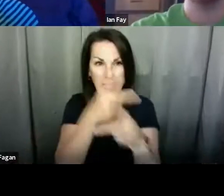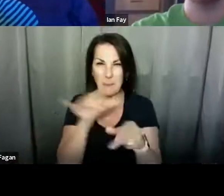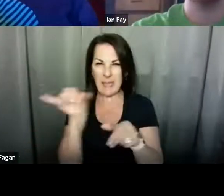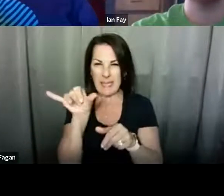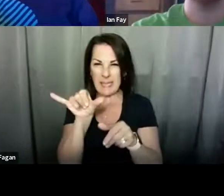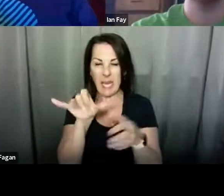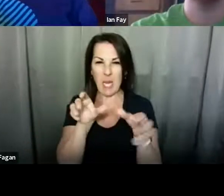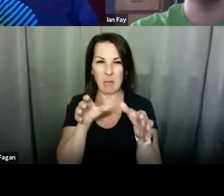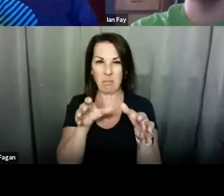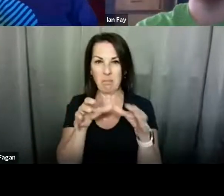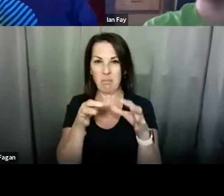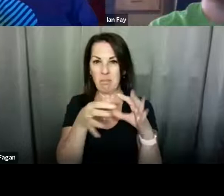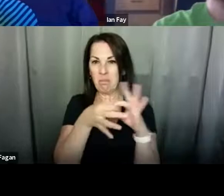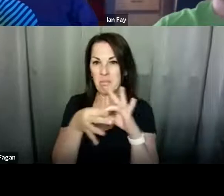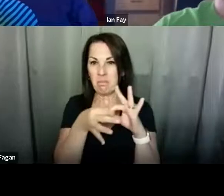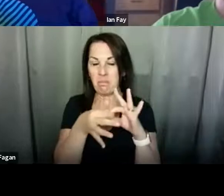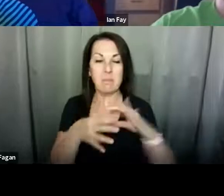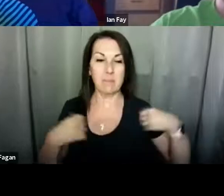in the same lineup, sorry.